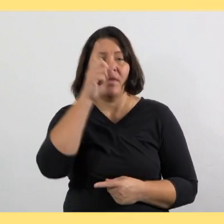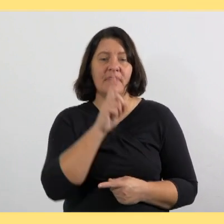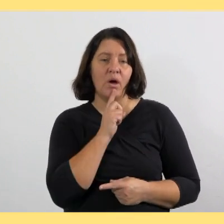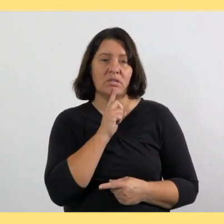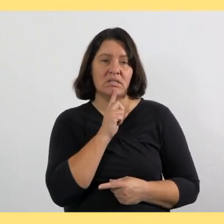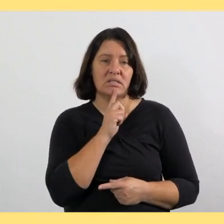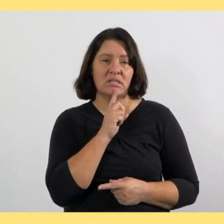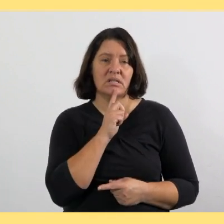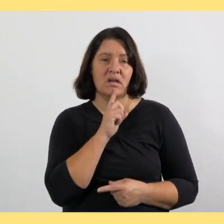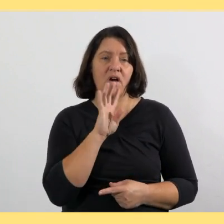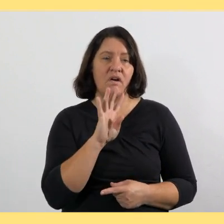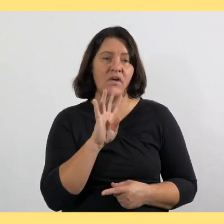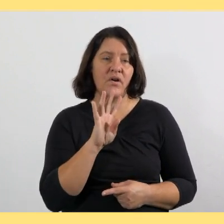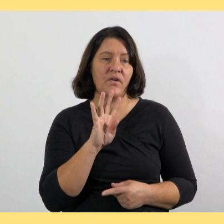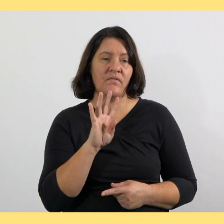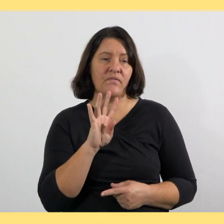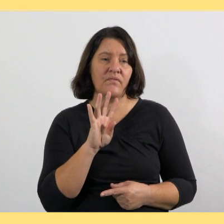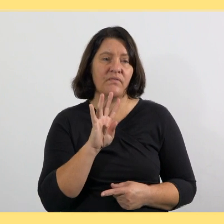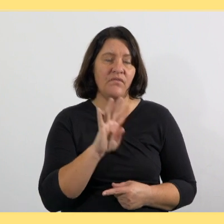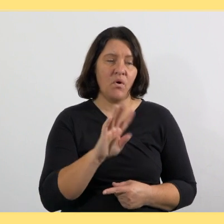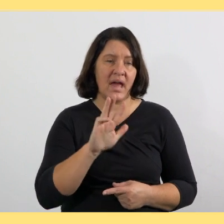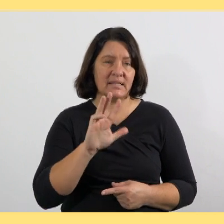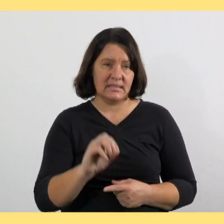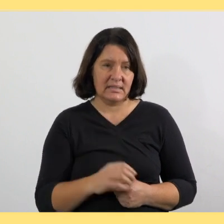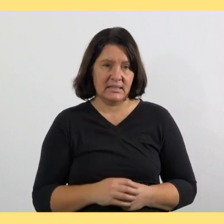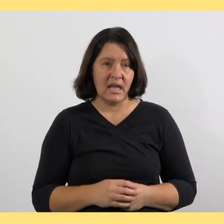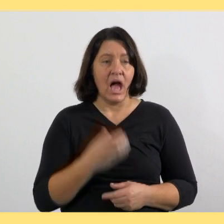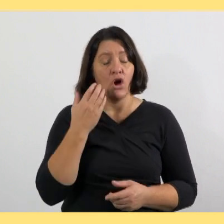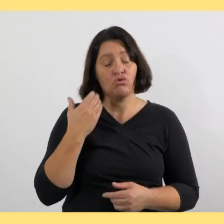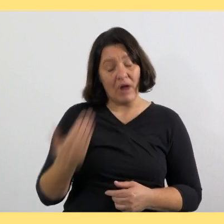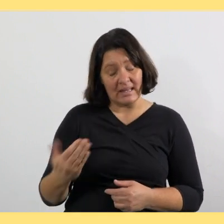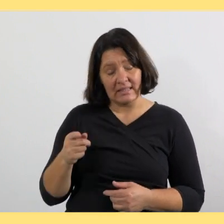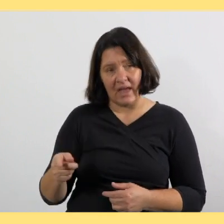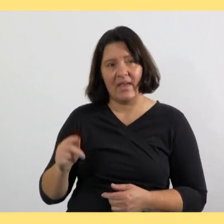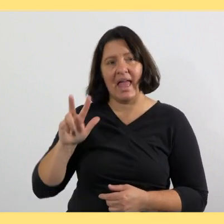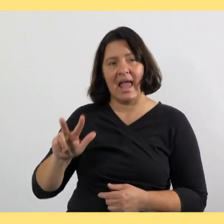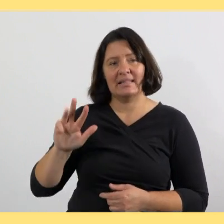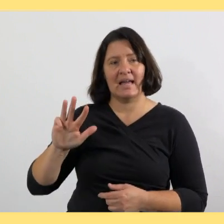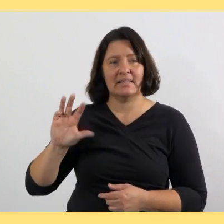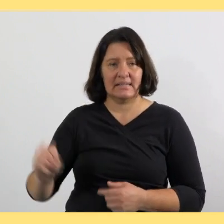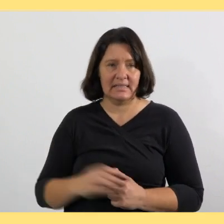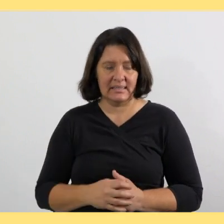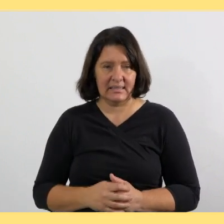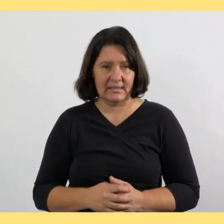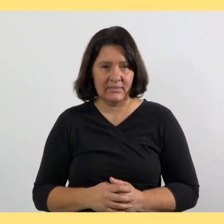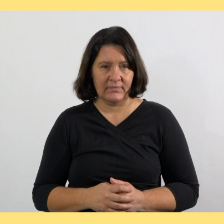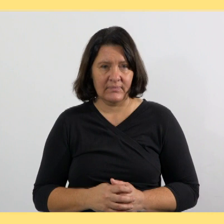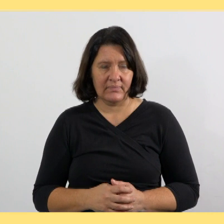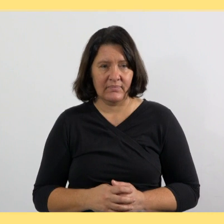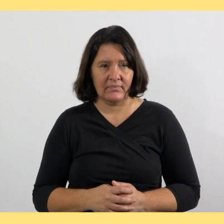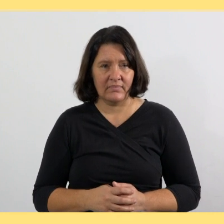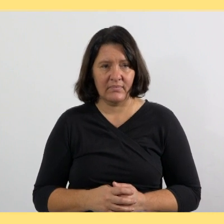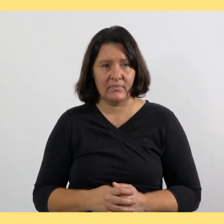is 1,490. And on the credit side, I have 890. The debit